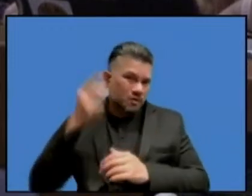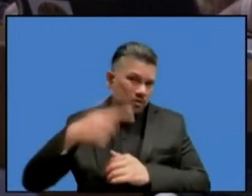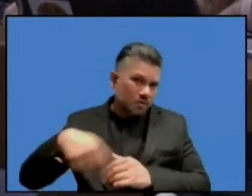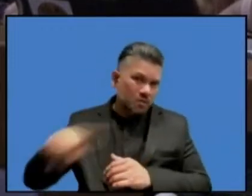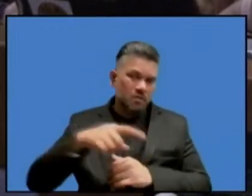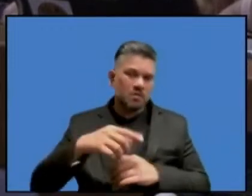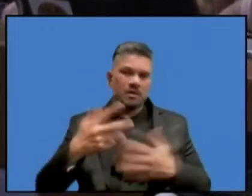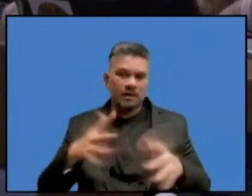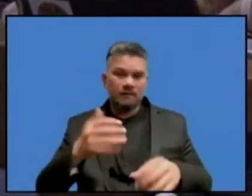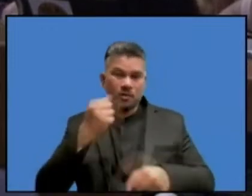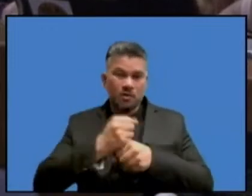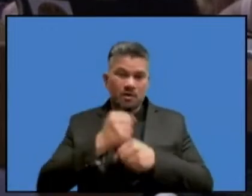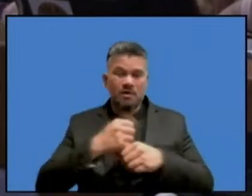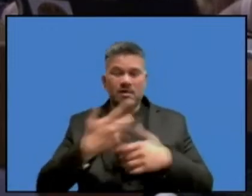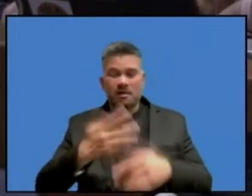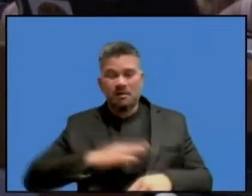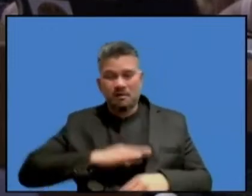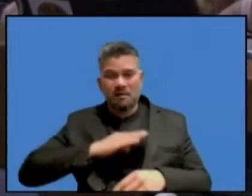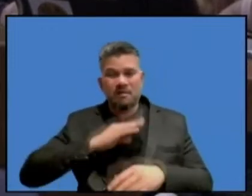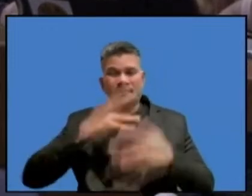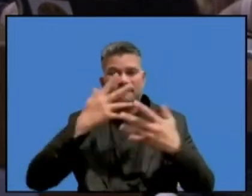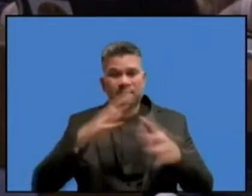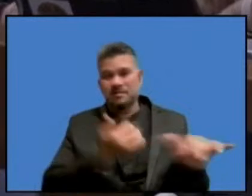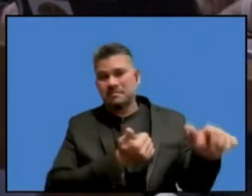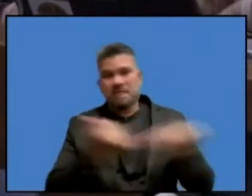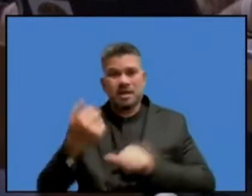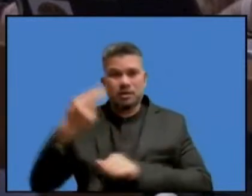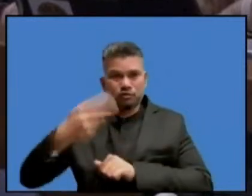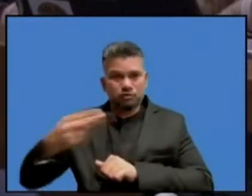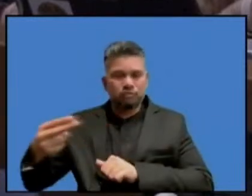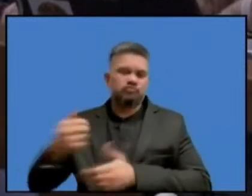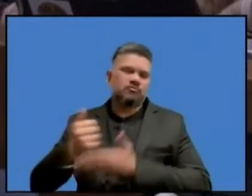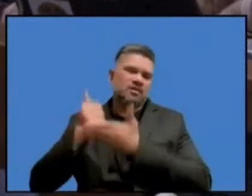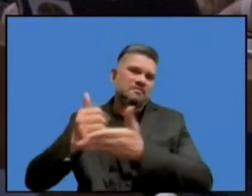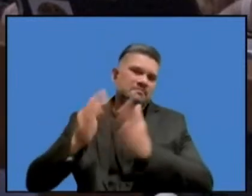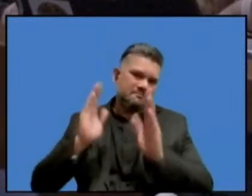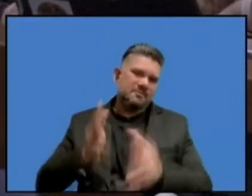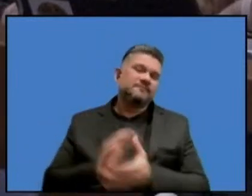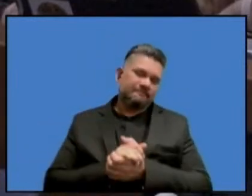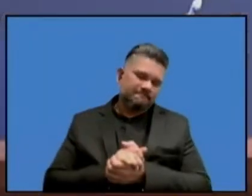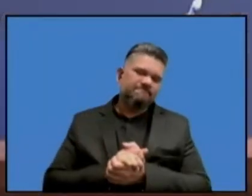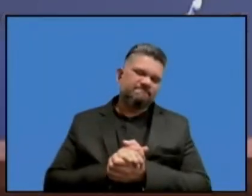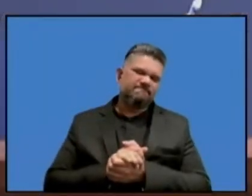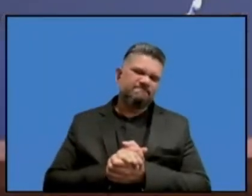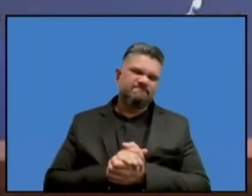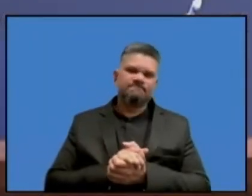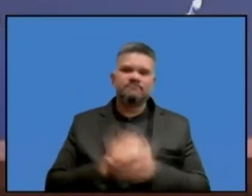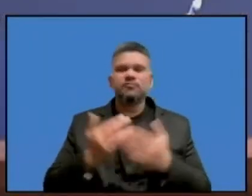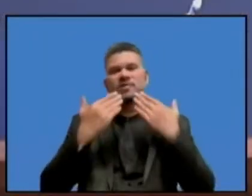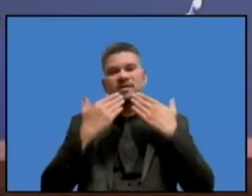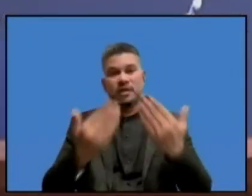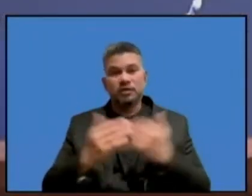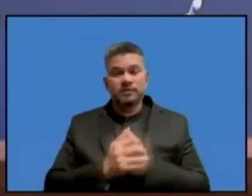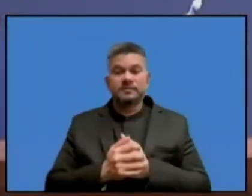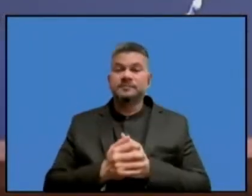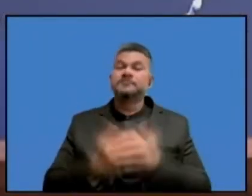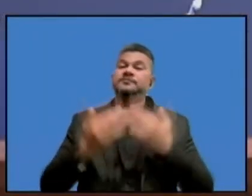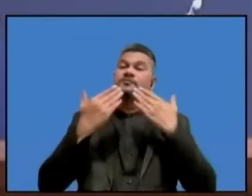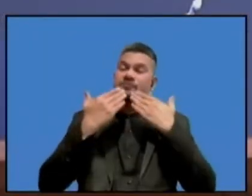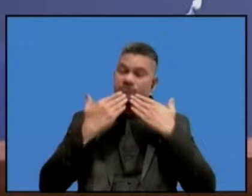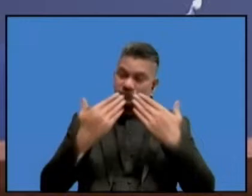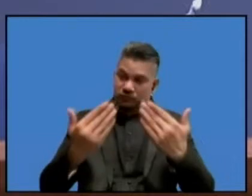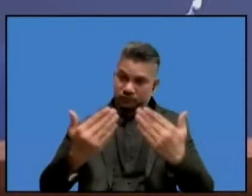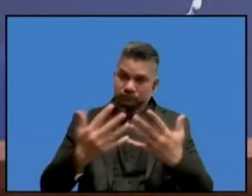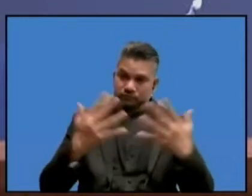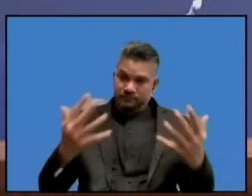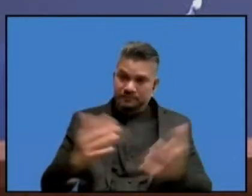workers returning to Indonesia. And thank you. I thank you, Solidaritas Perempuan.